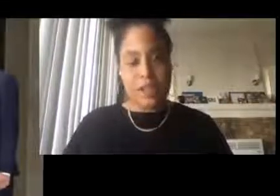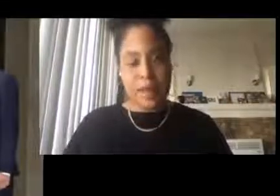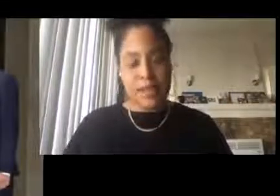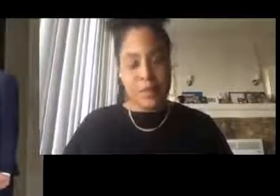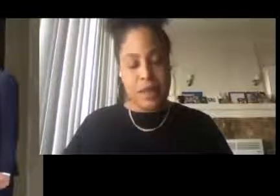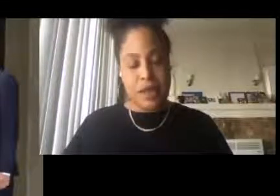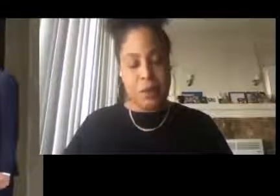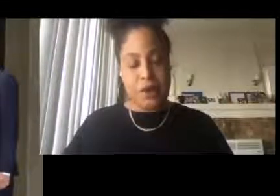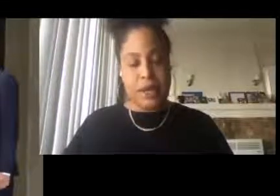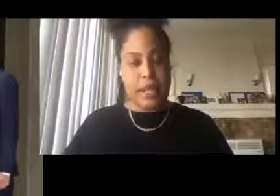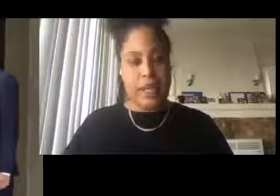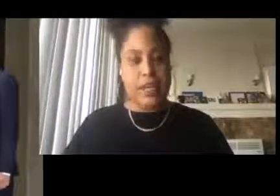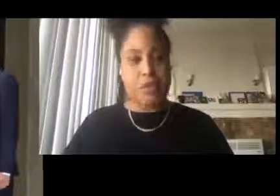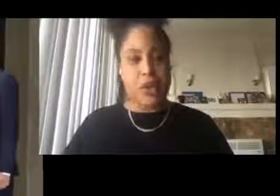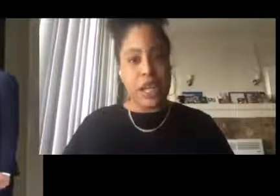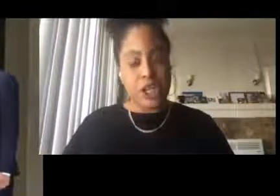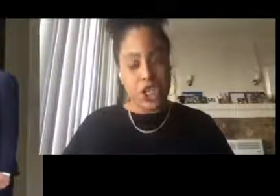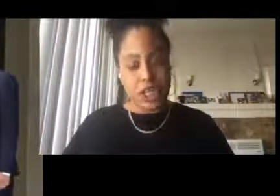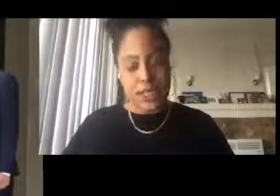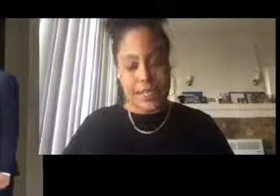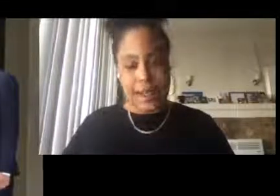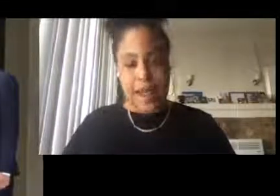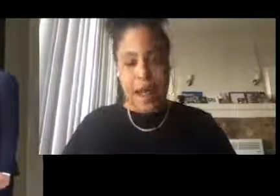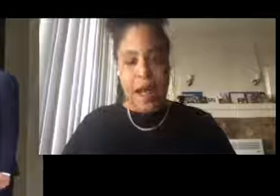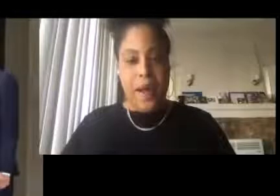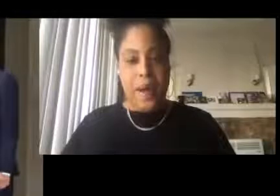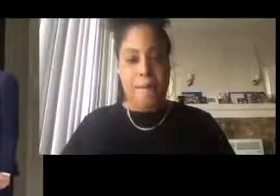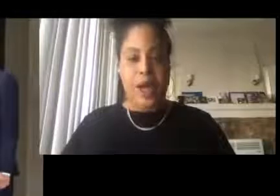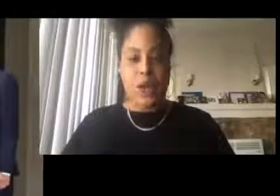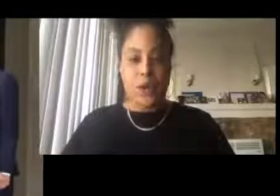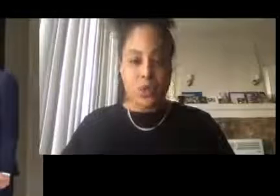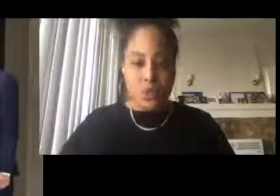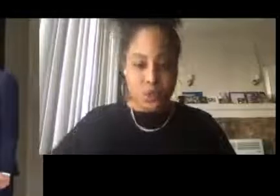at Respectability, working in communications.